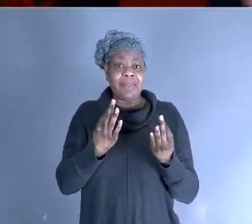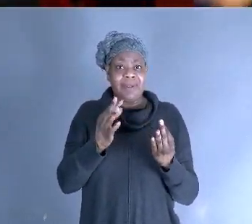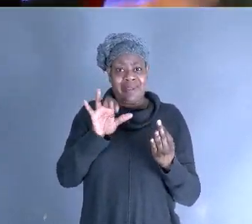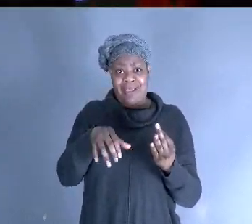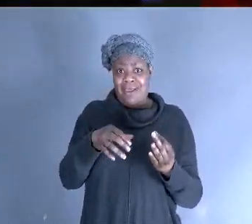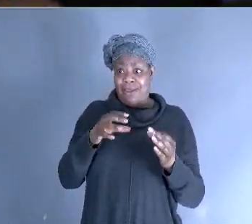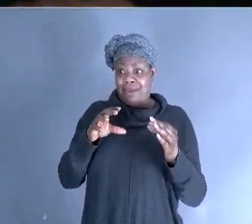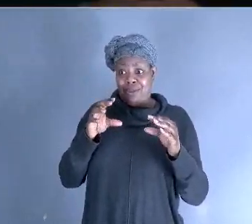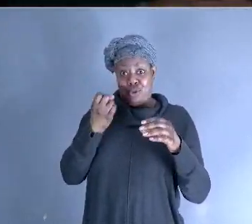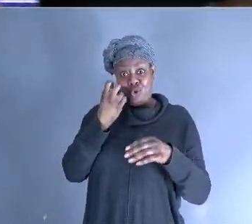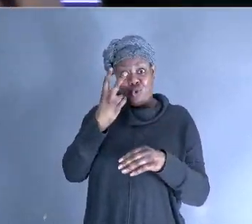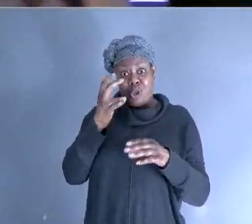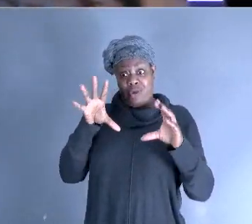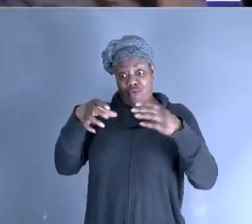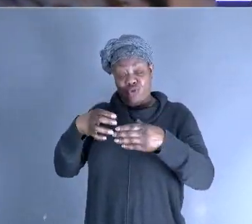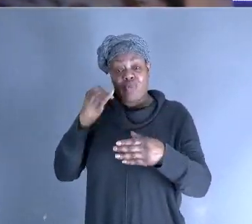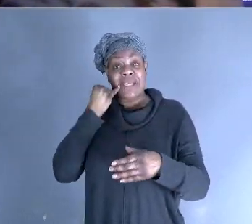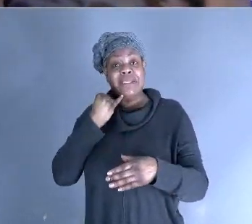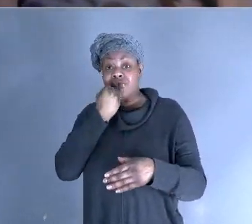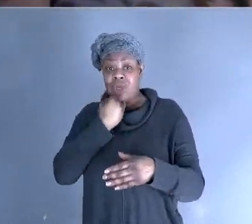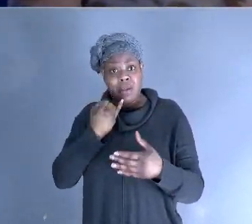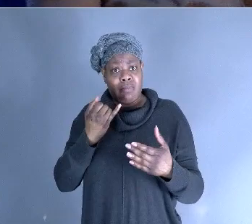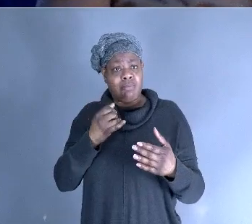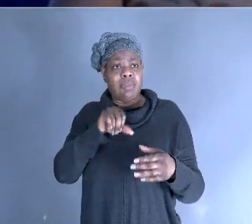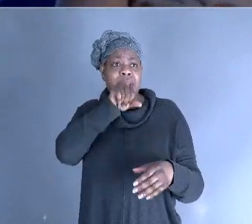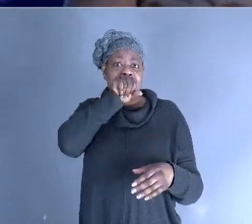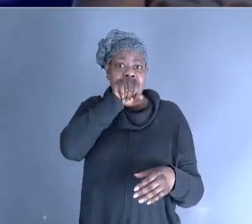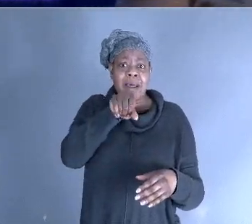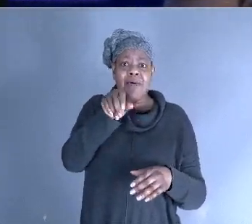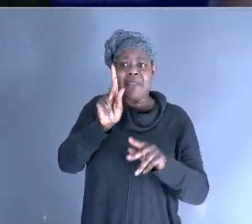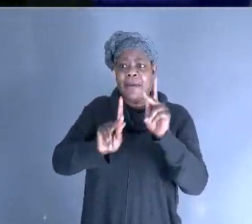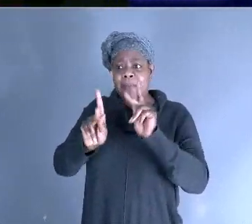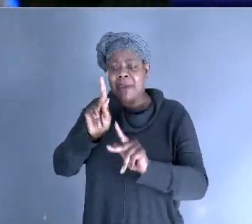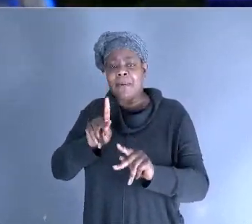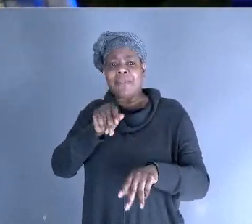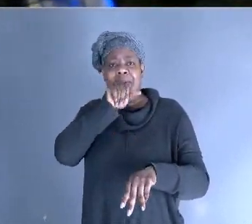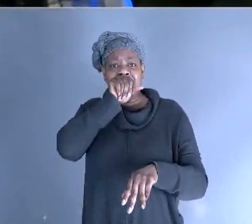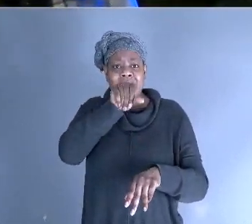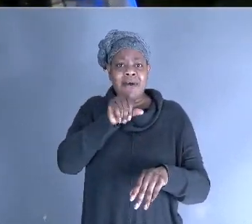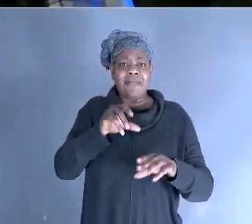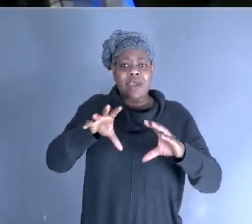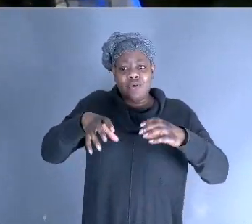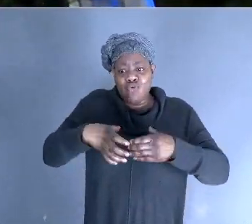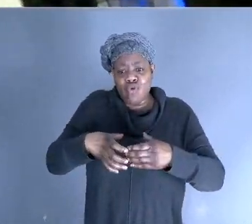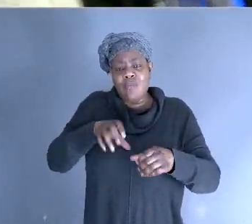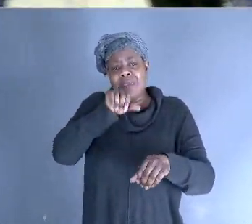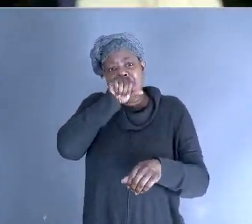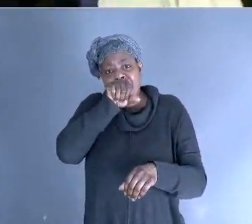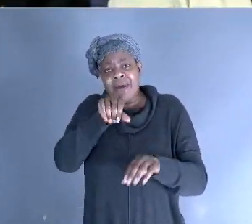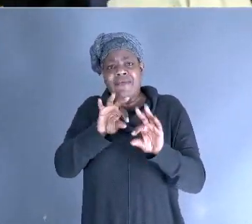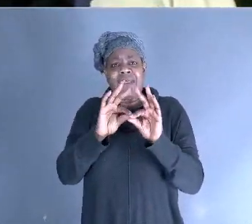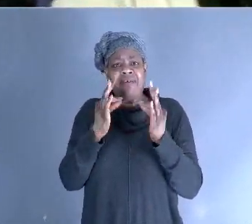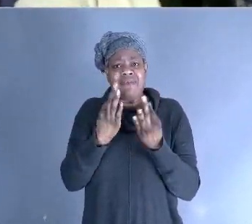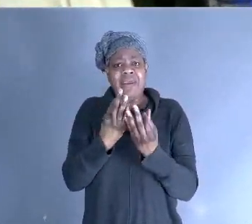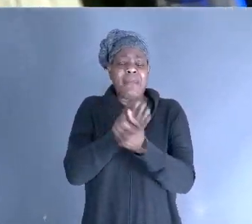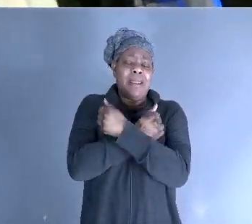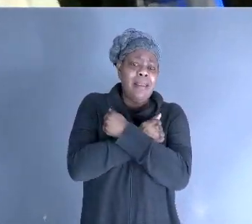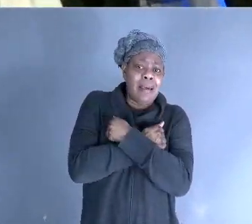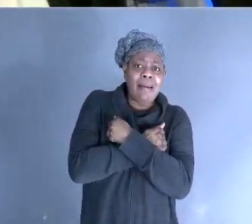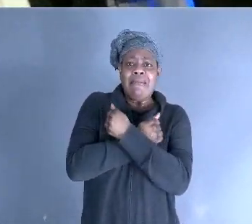They loved their people. I imagine, Deacon Margaret, that the reason why they were selected is because